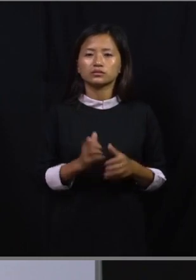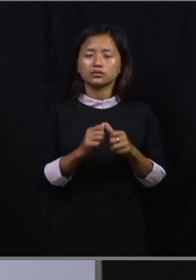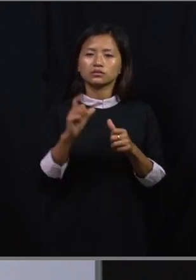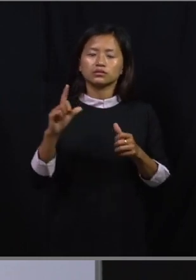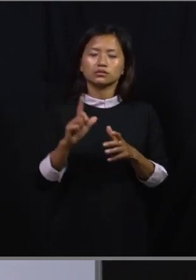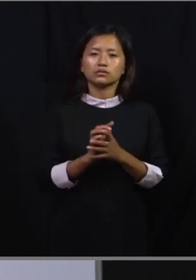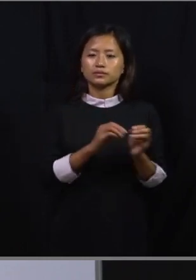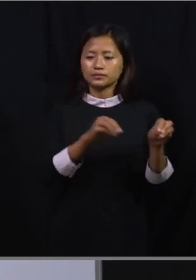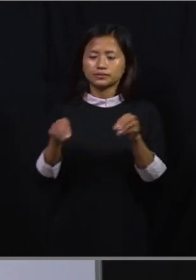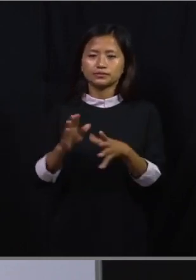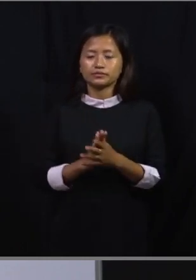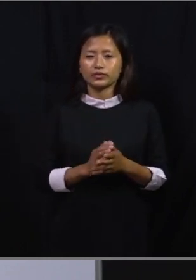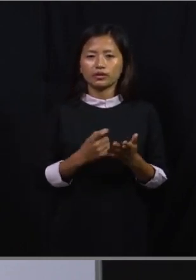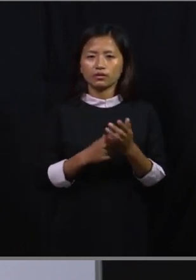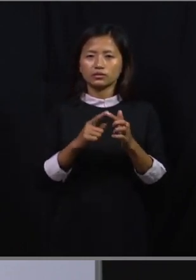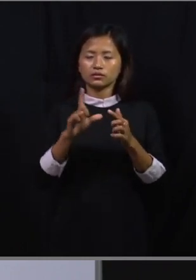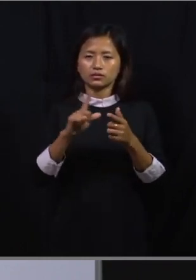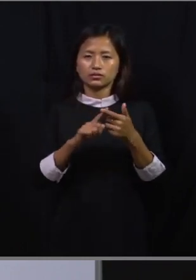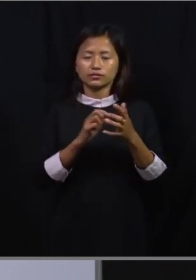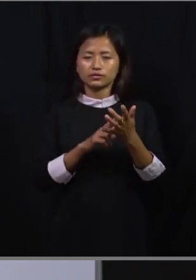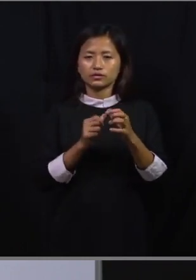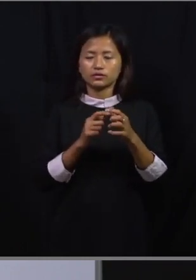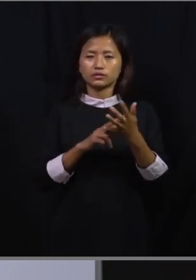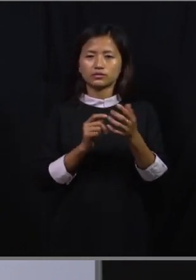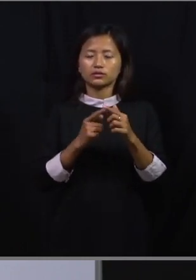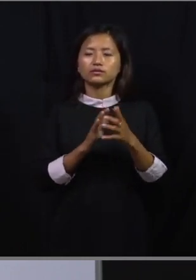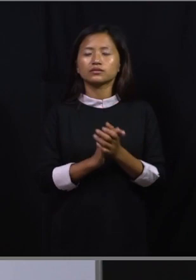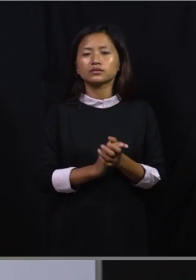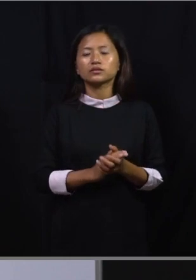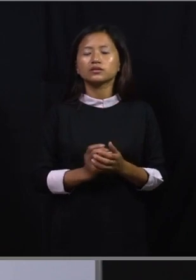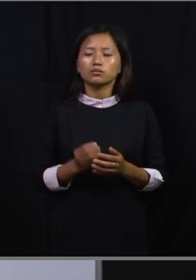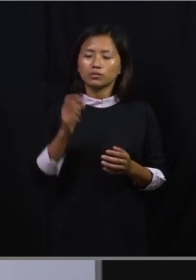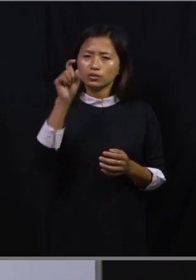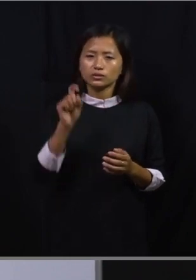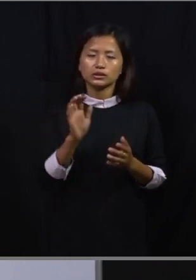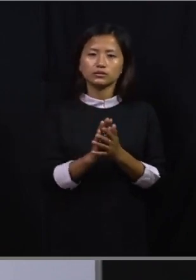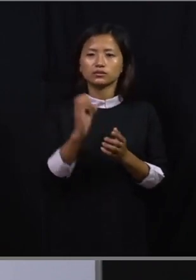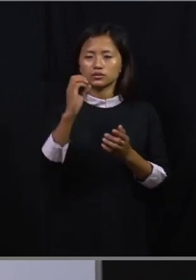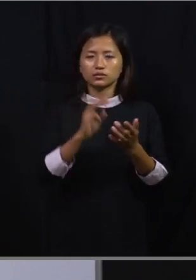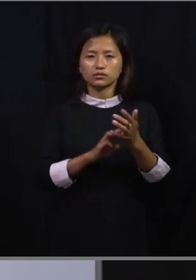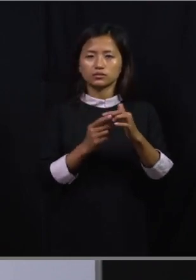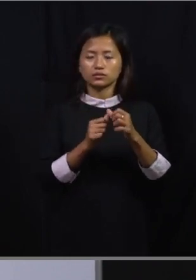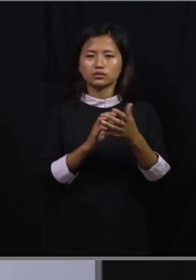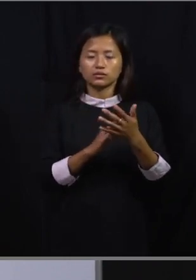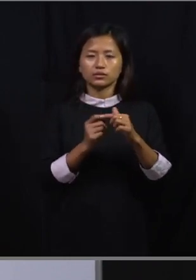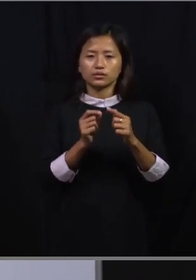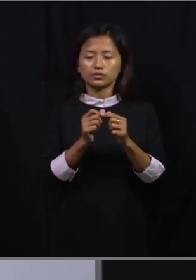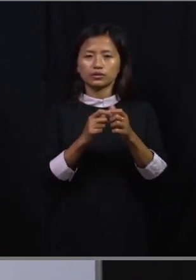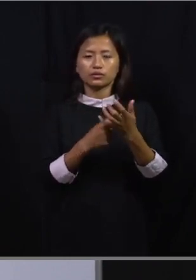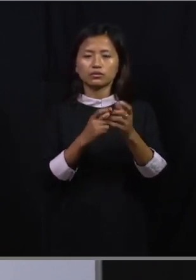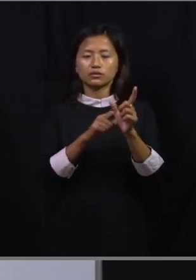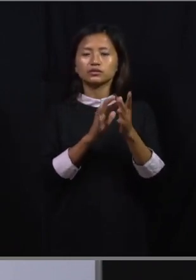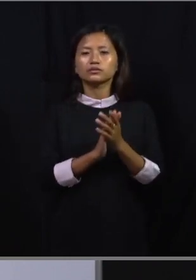non-alignment movement is relevant and it is more needed in the contemporary world politics.